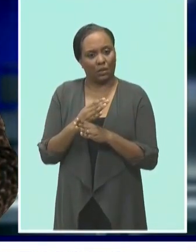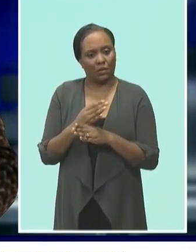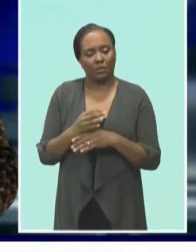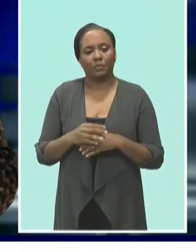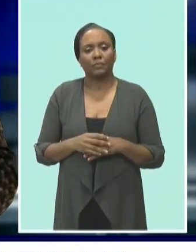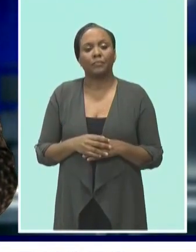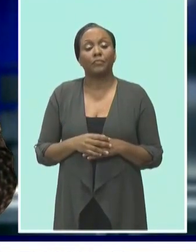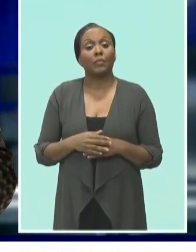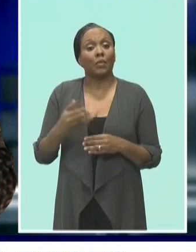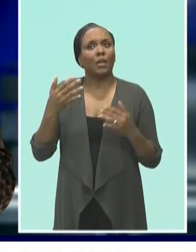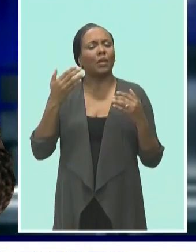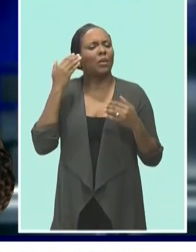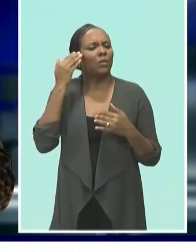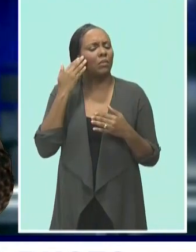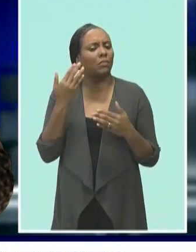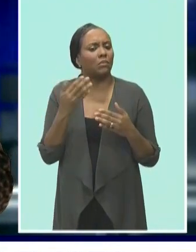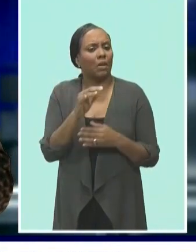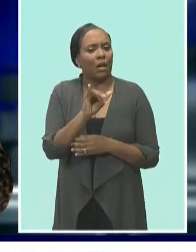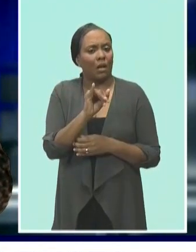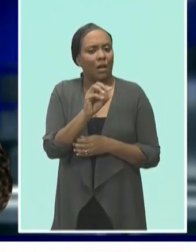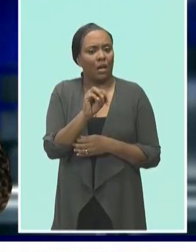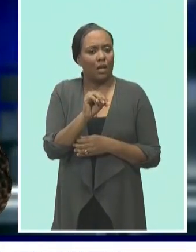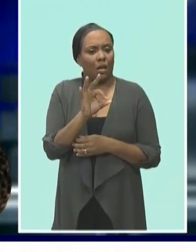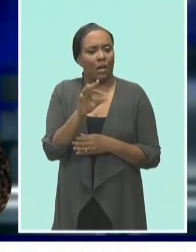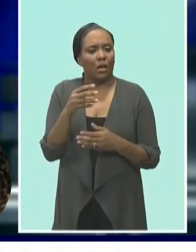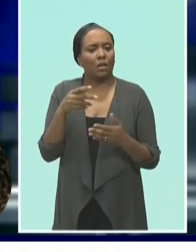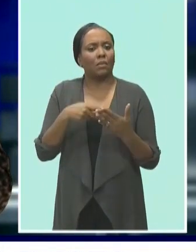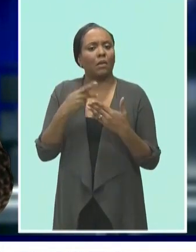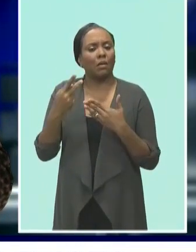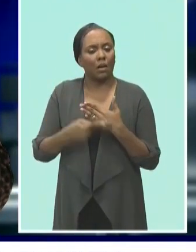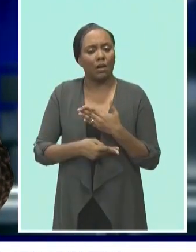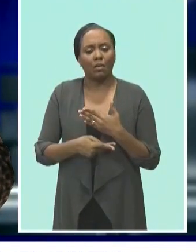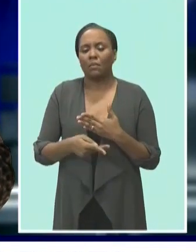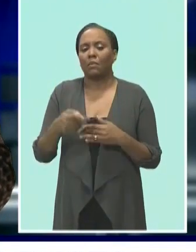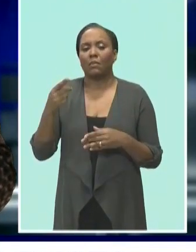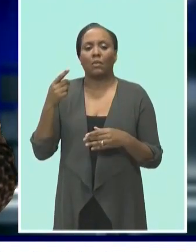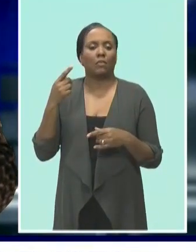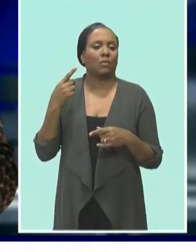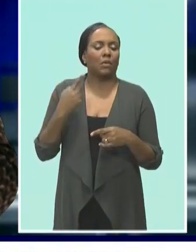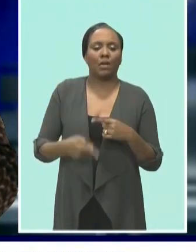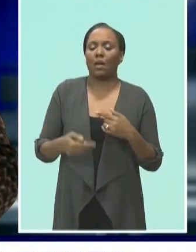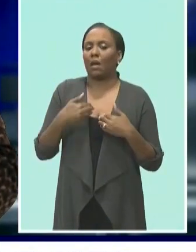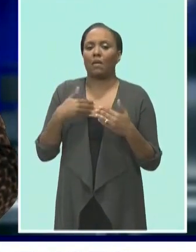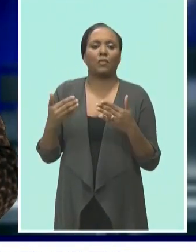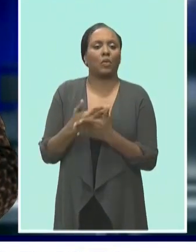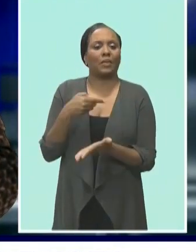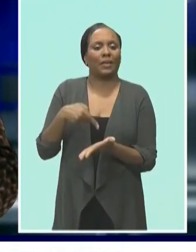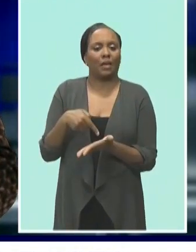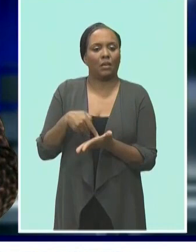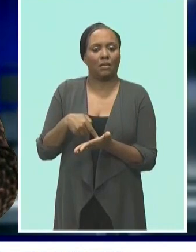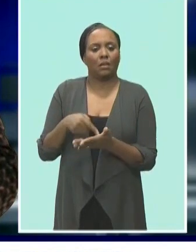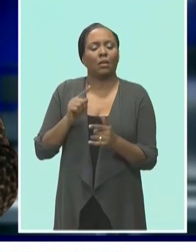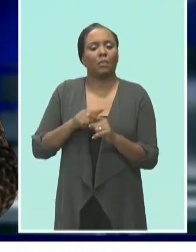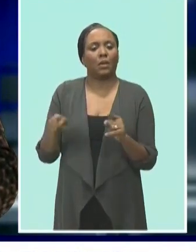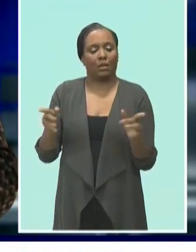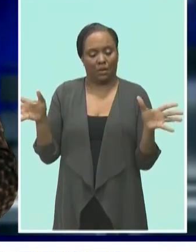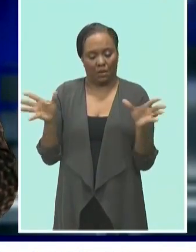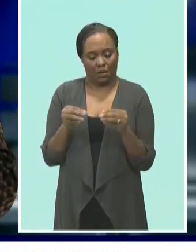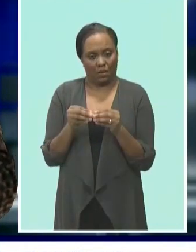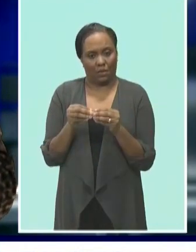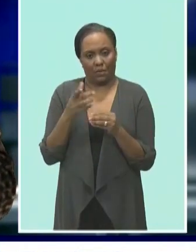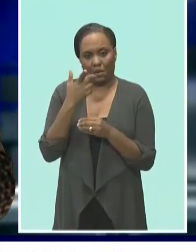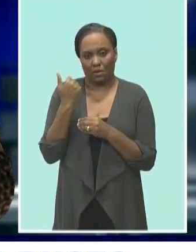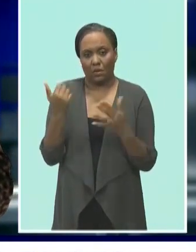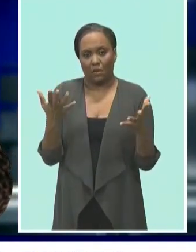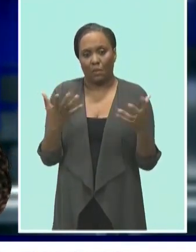the IMF program that the country not acquire any new debt, the conference was held in an attempt to identify a partner to bear the